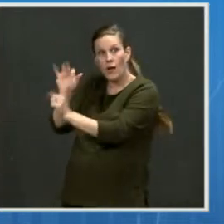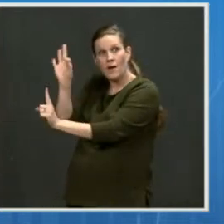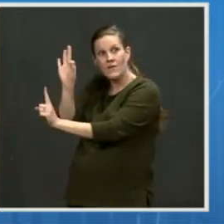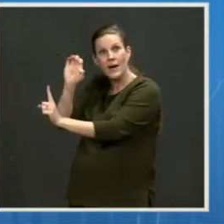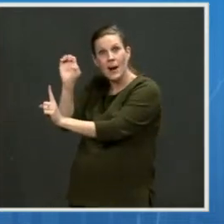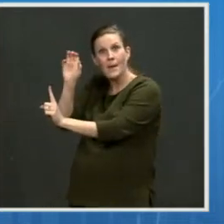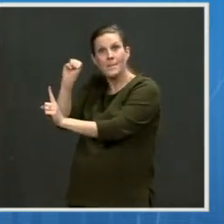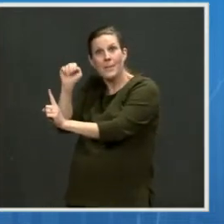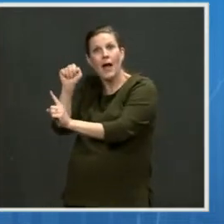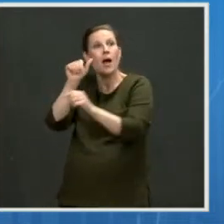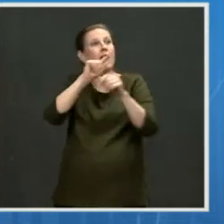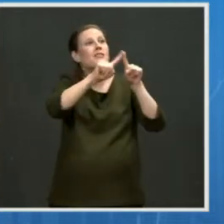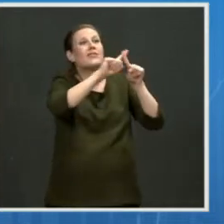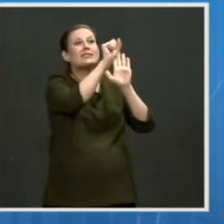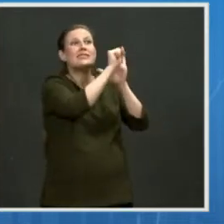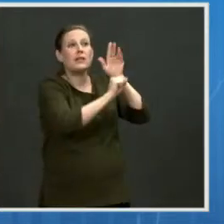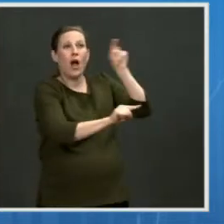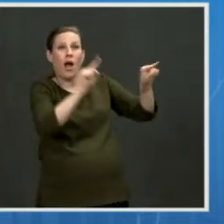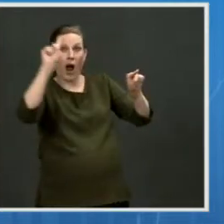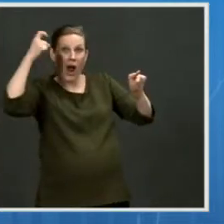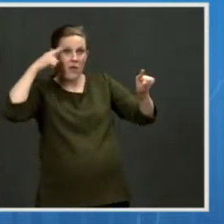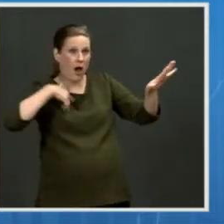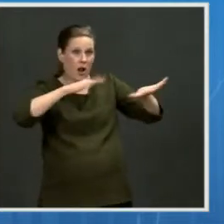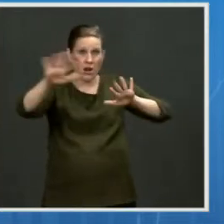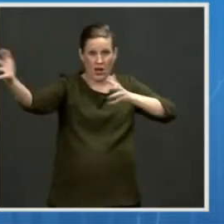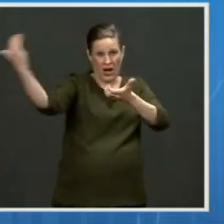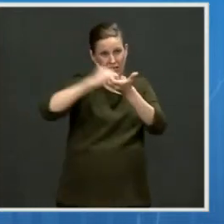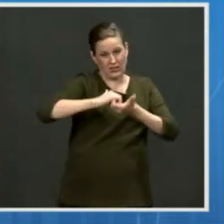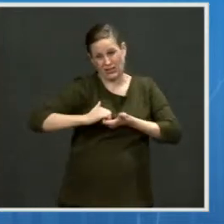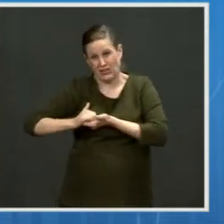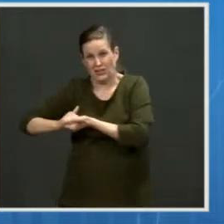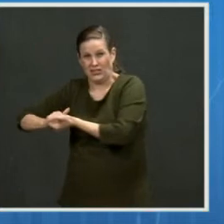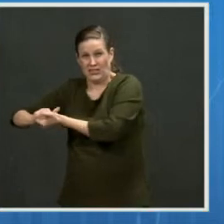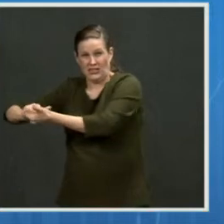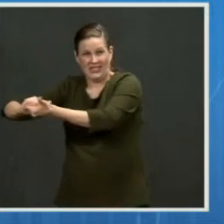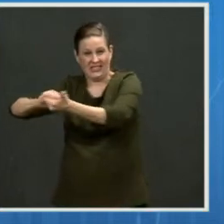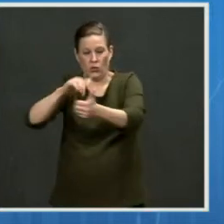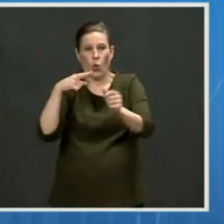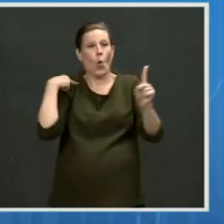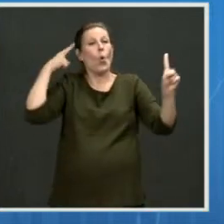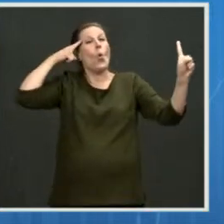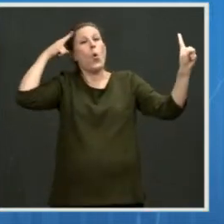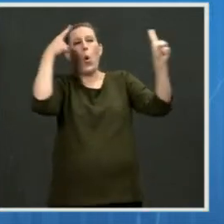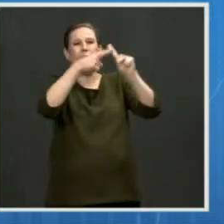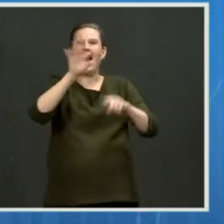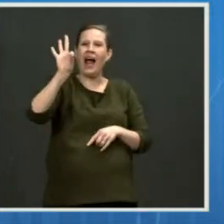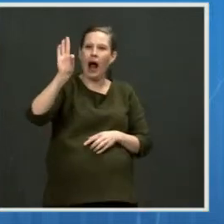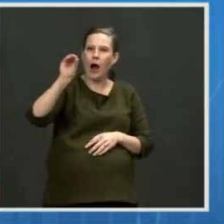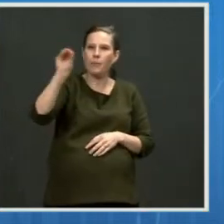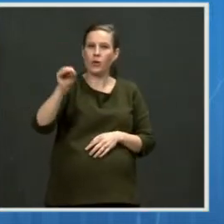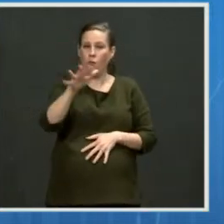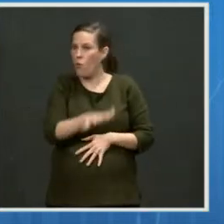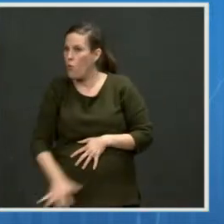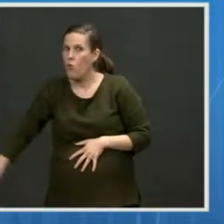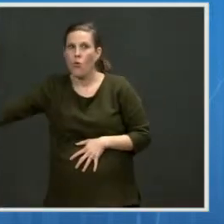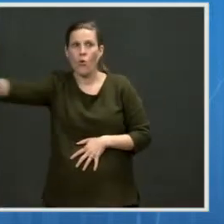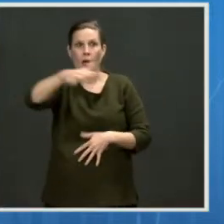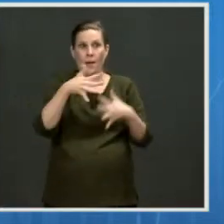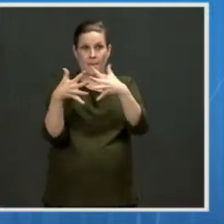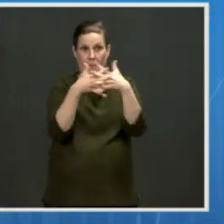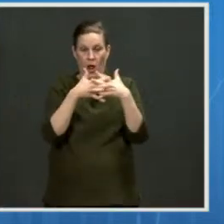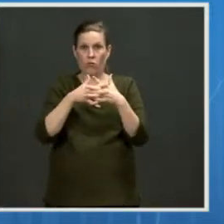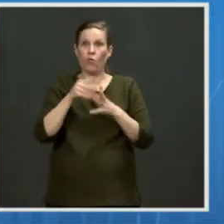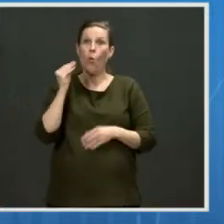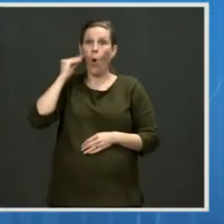to reach the administration's goal of making sure that 90% of Americans will be within 5 miles of a vaccination site